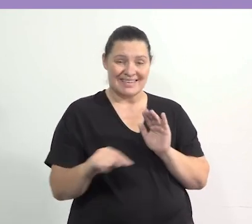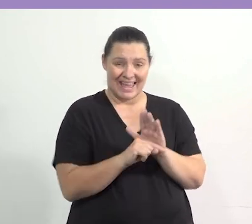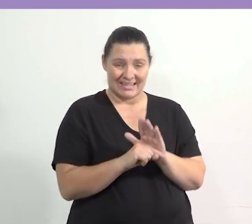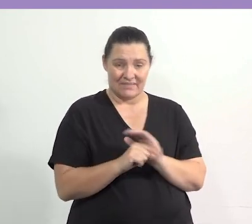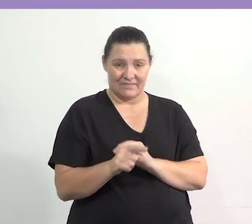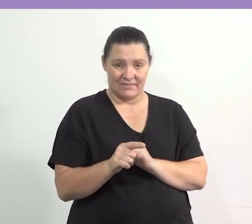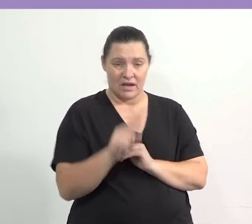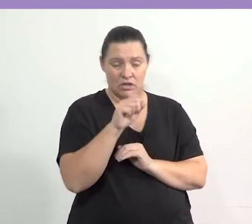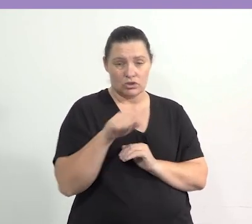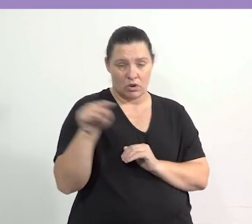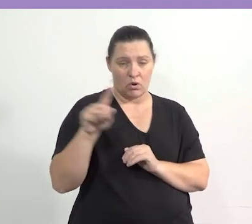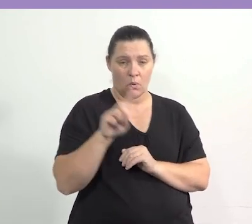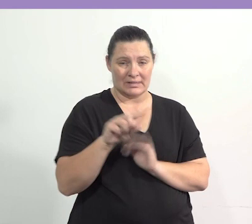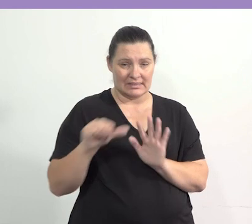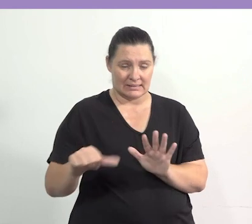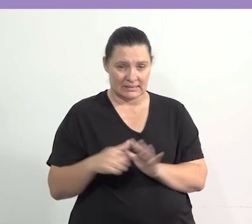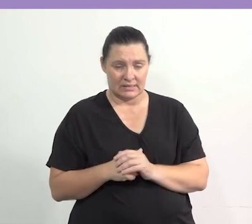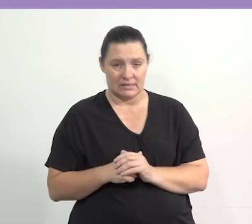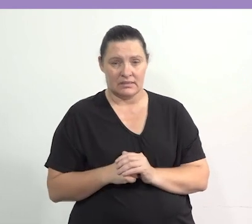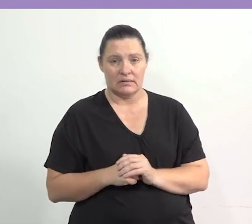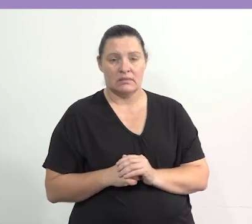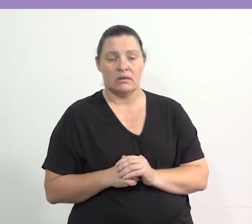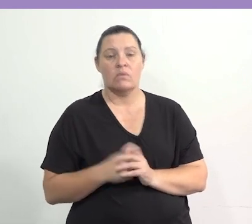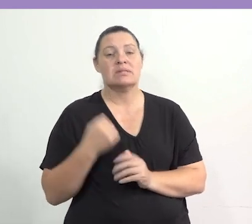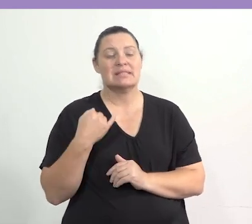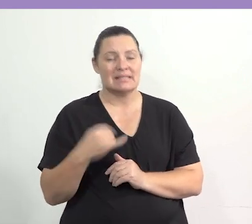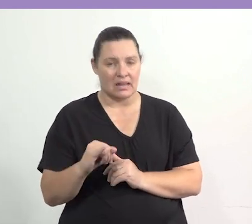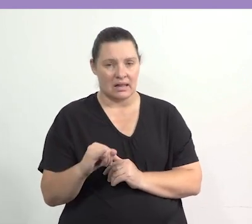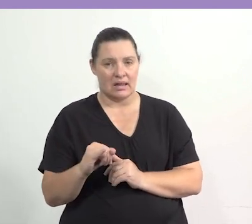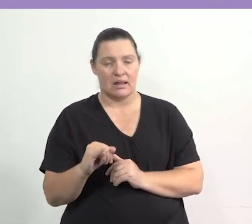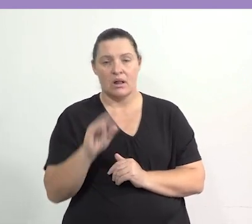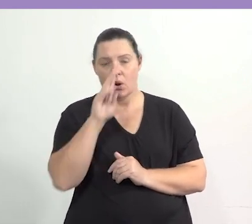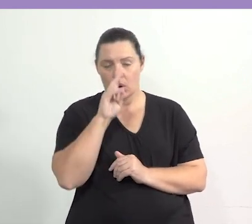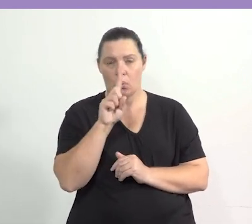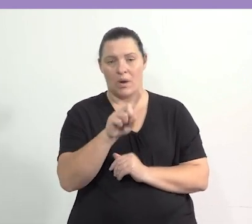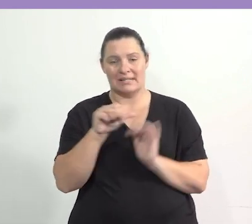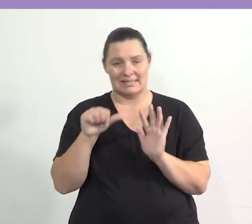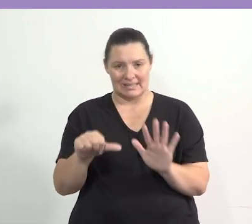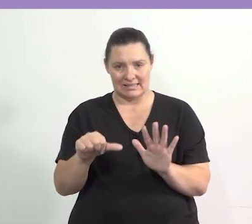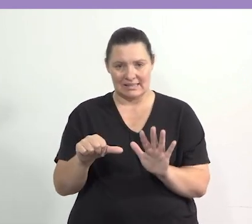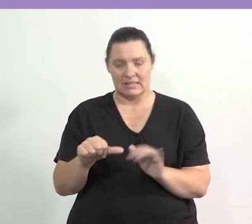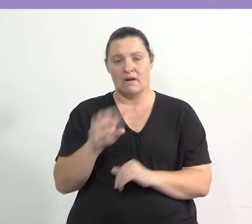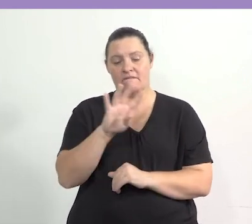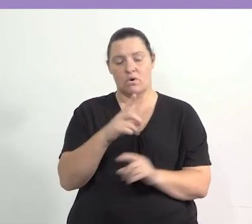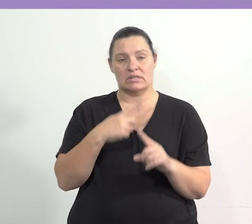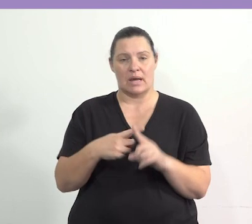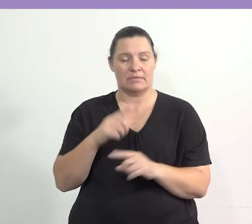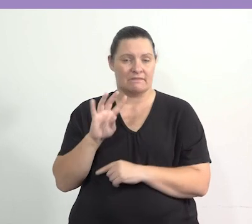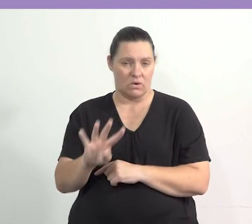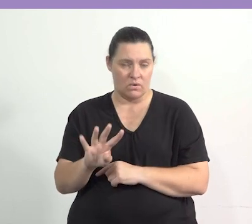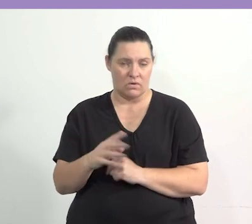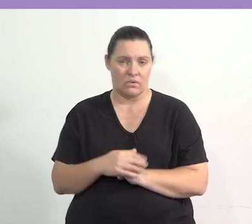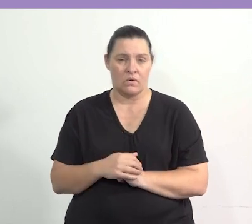the negative square root of 16, so we are still going to be looking at 16 as 4 multiplied